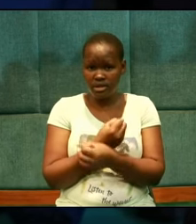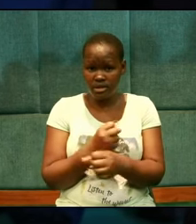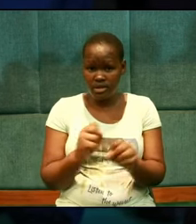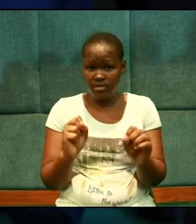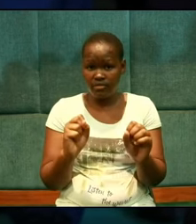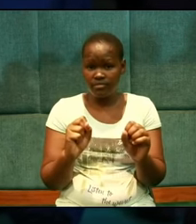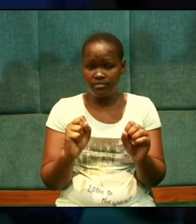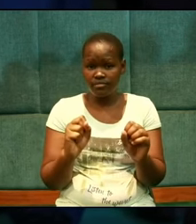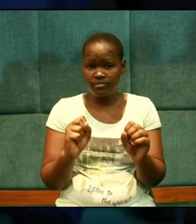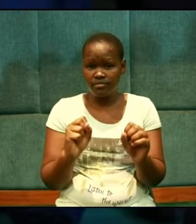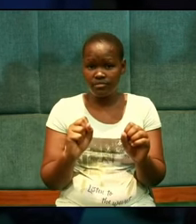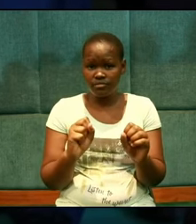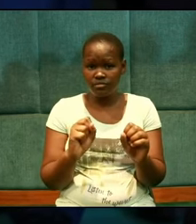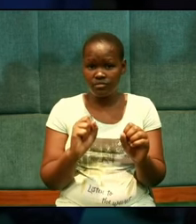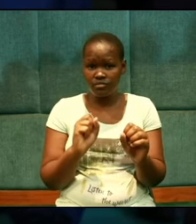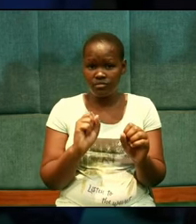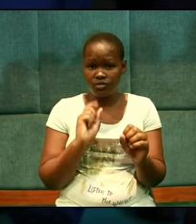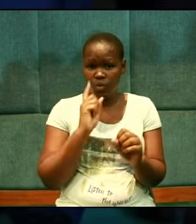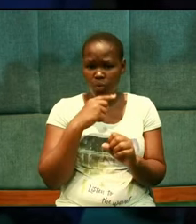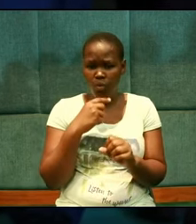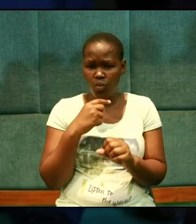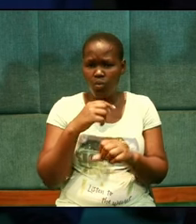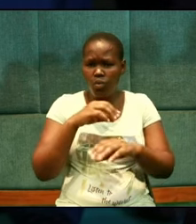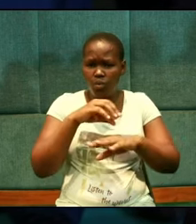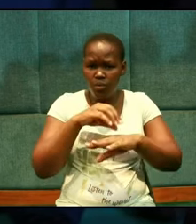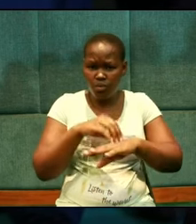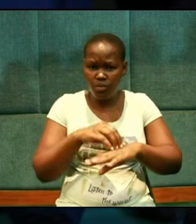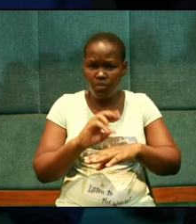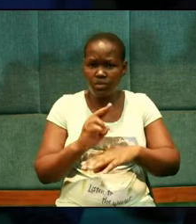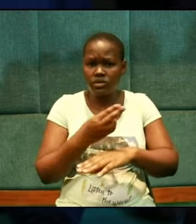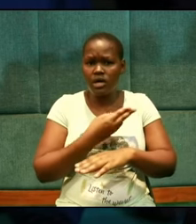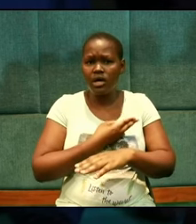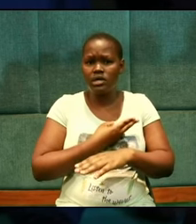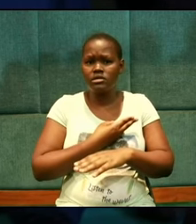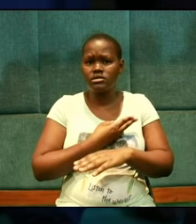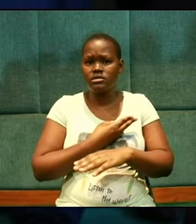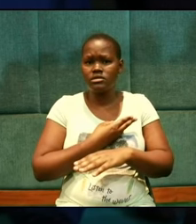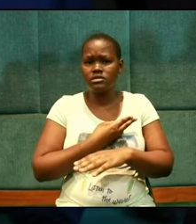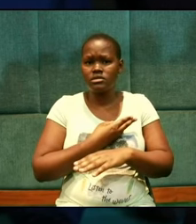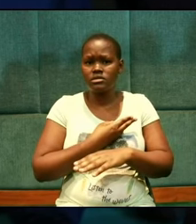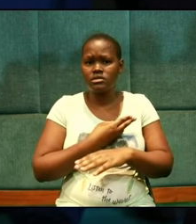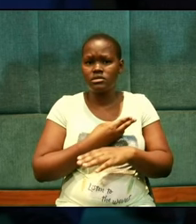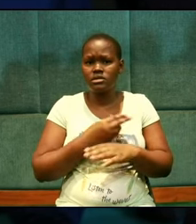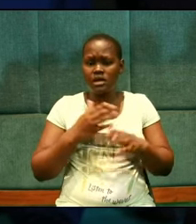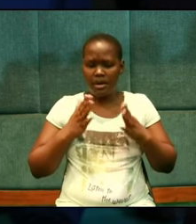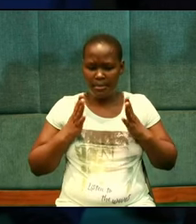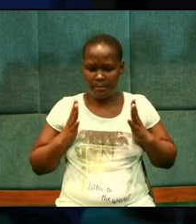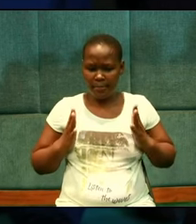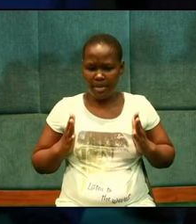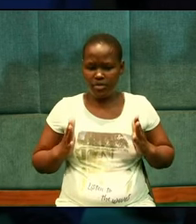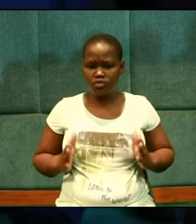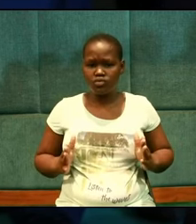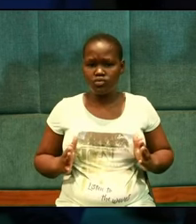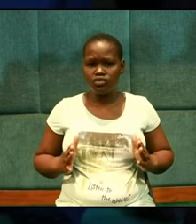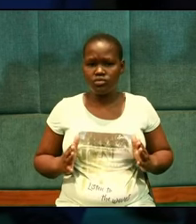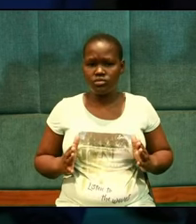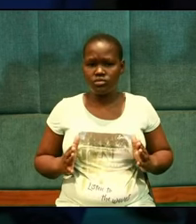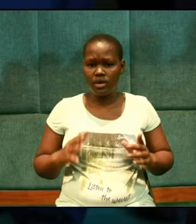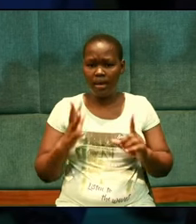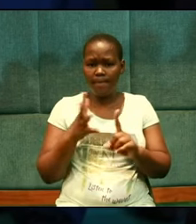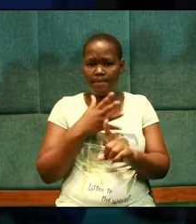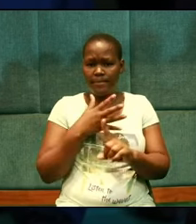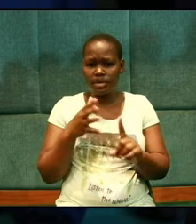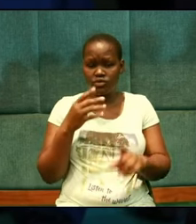by subjecting us to intentional pursuit for knowledge,